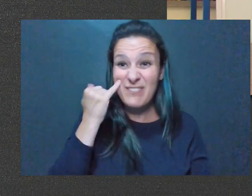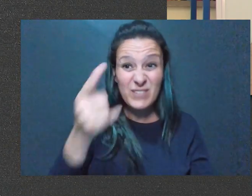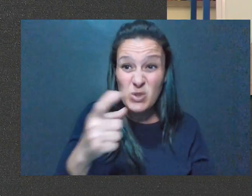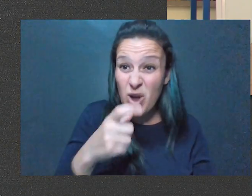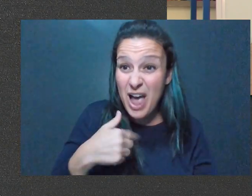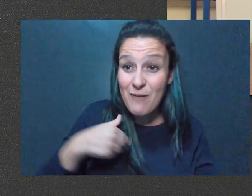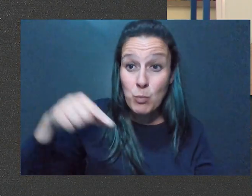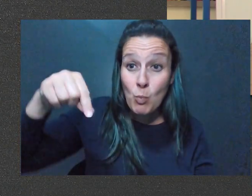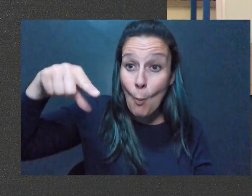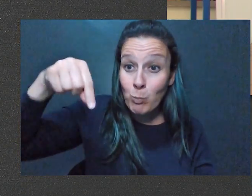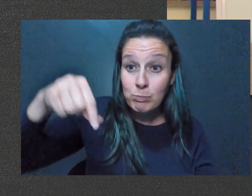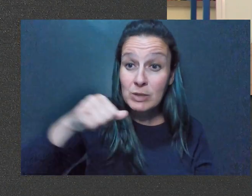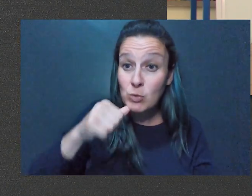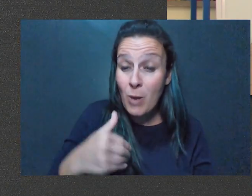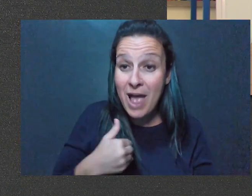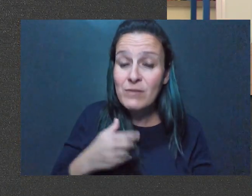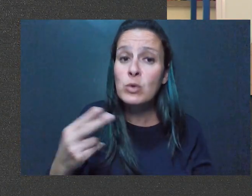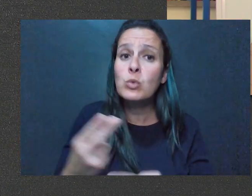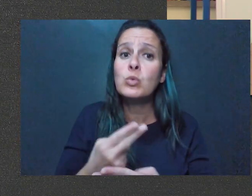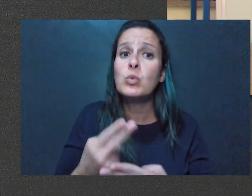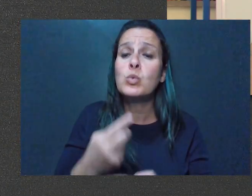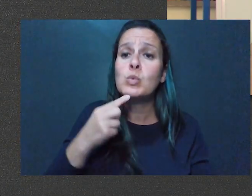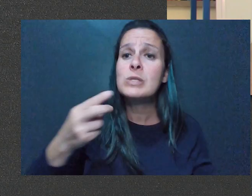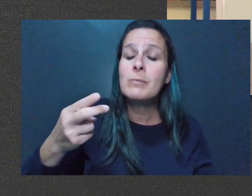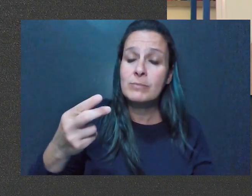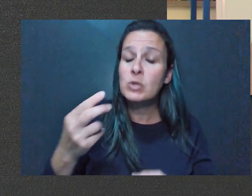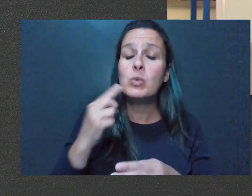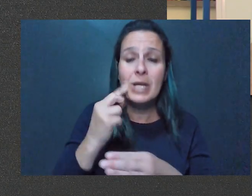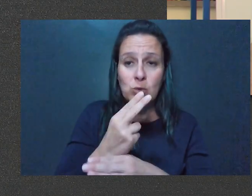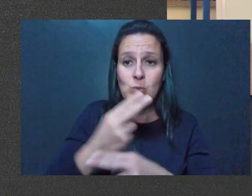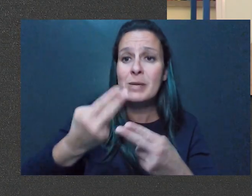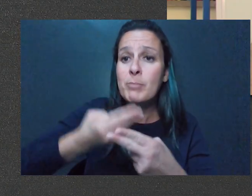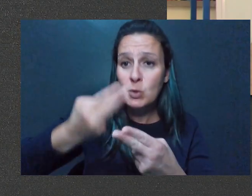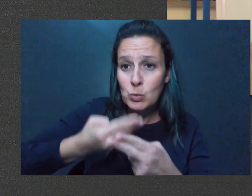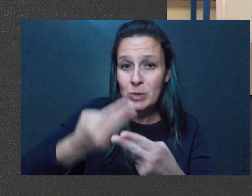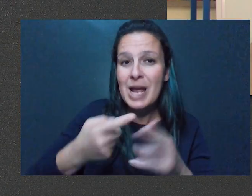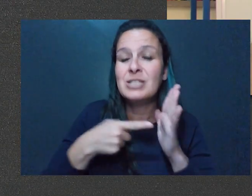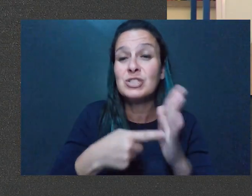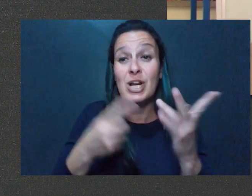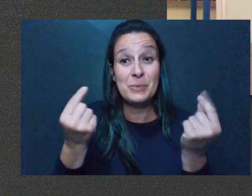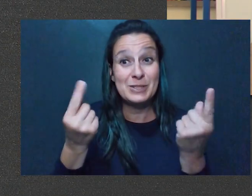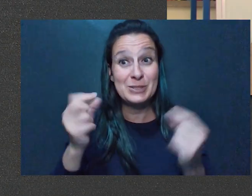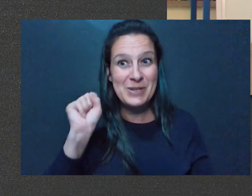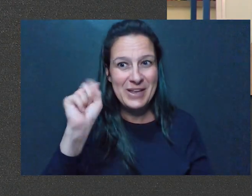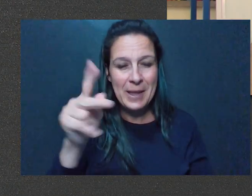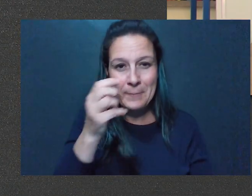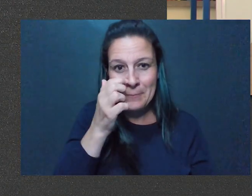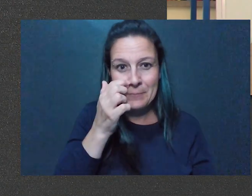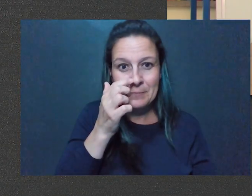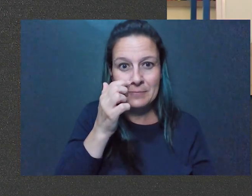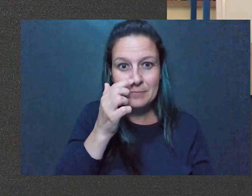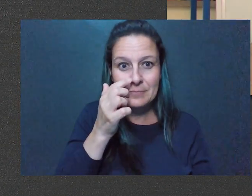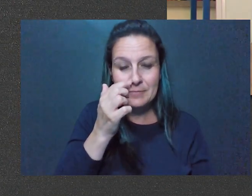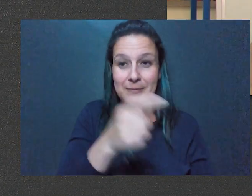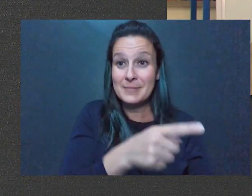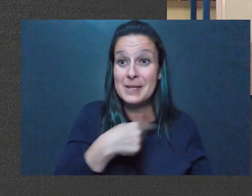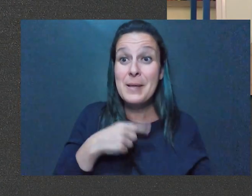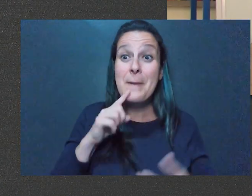it's okay. You can even take a little spoon, and I'll show you what we're gonna do, okay? On this piece of